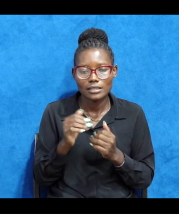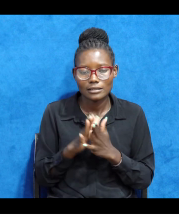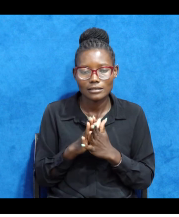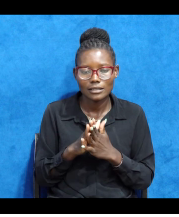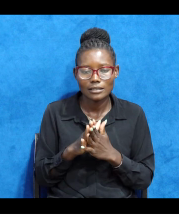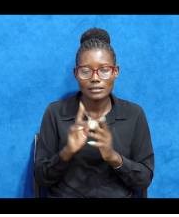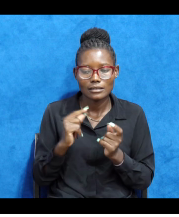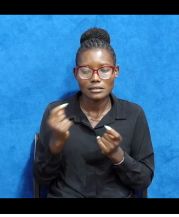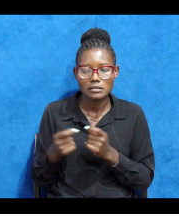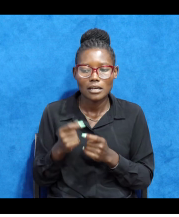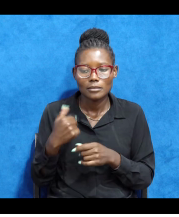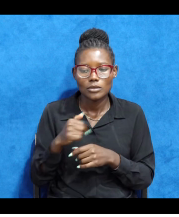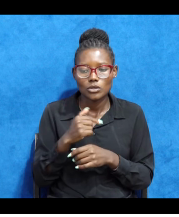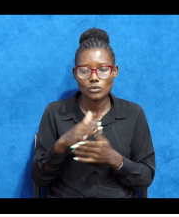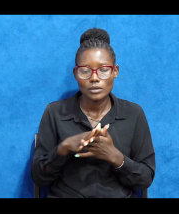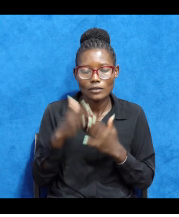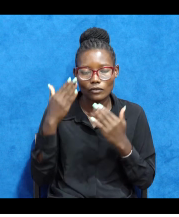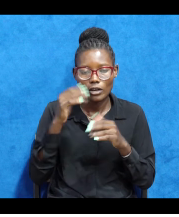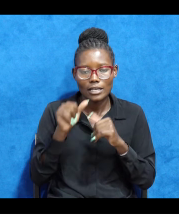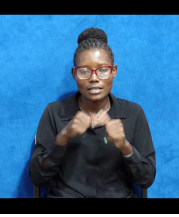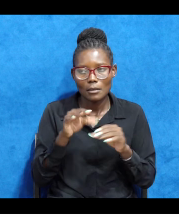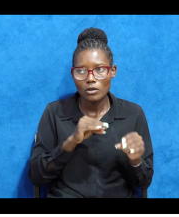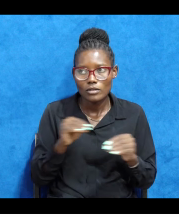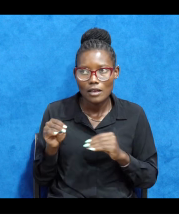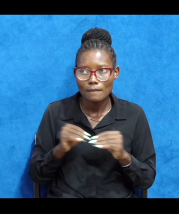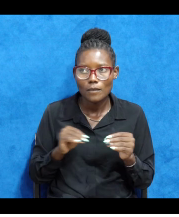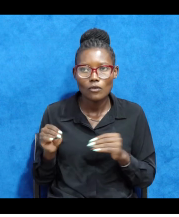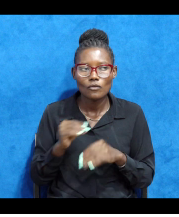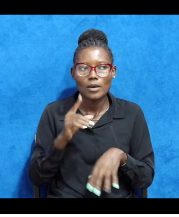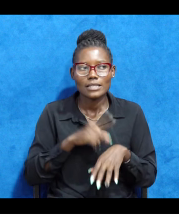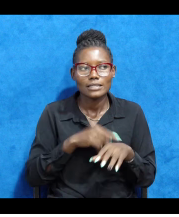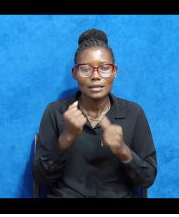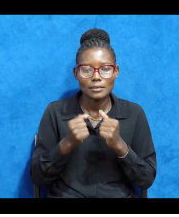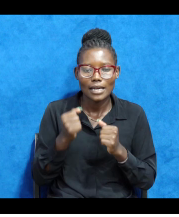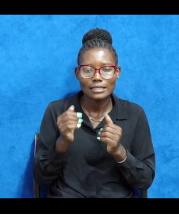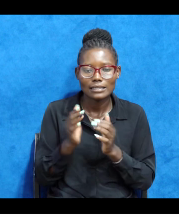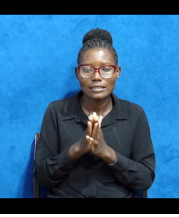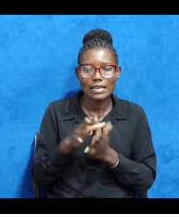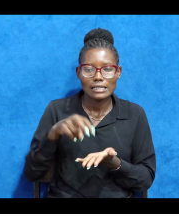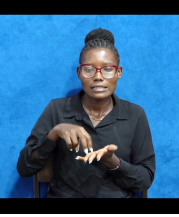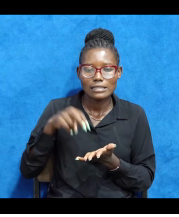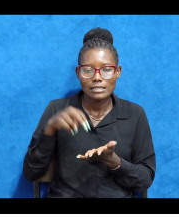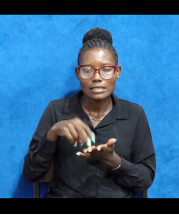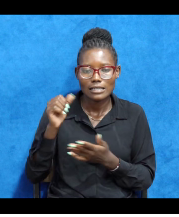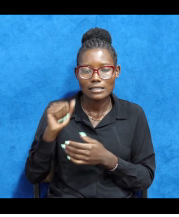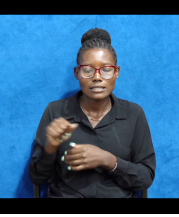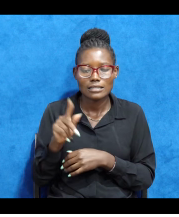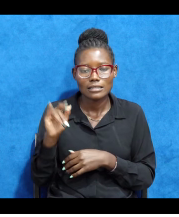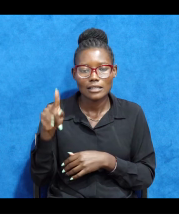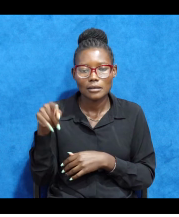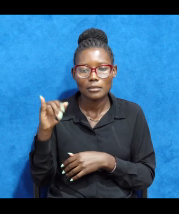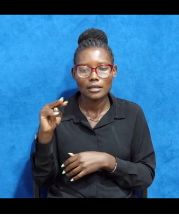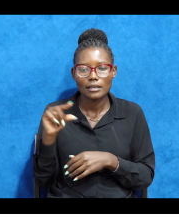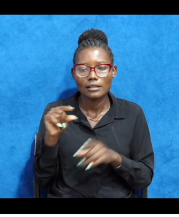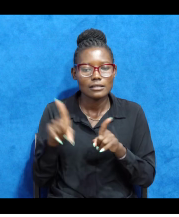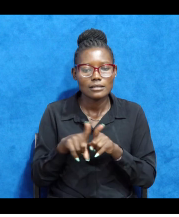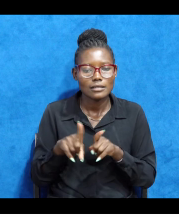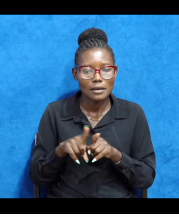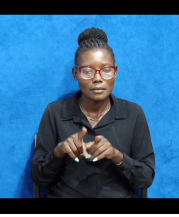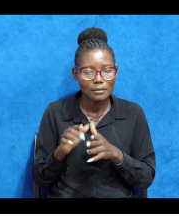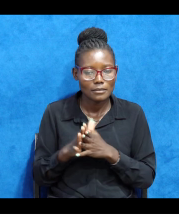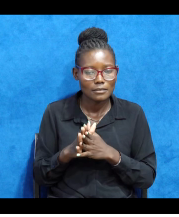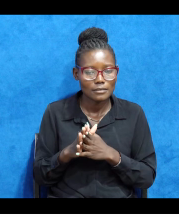we're going to reduce the amount of emphasis on some other critical components. So for instance, again, if we have someone sprinting with sleds